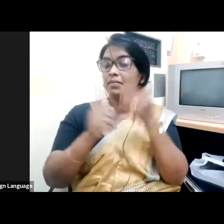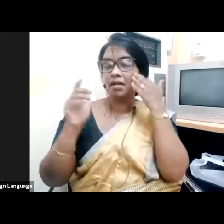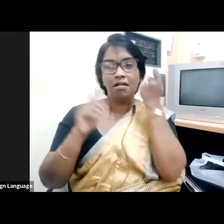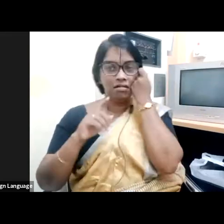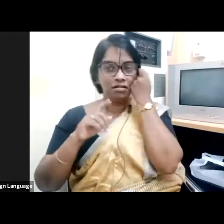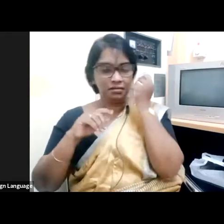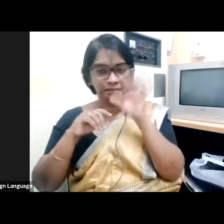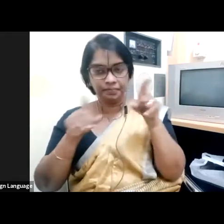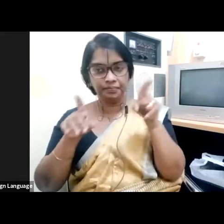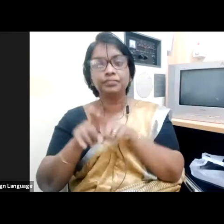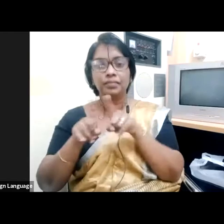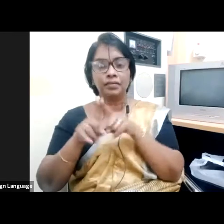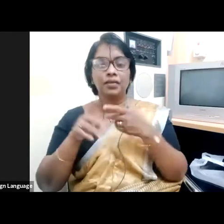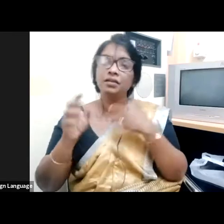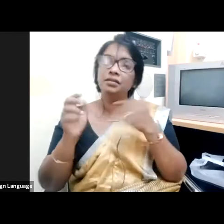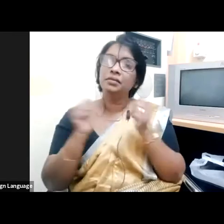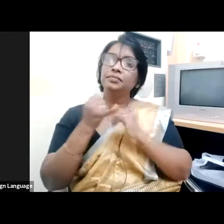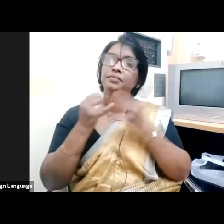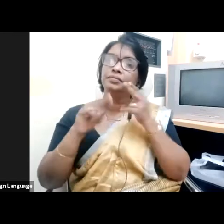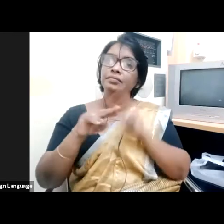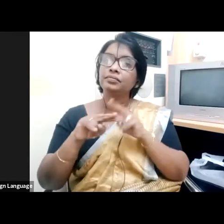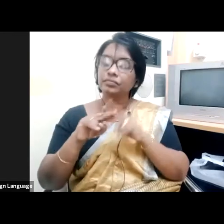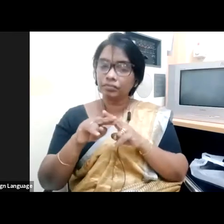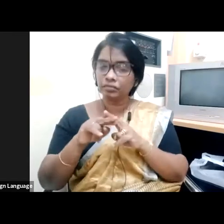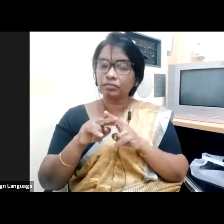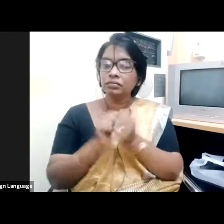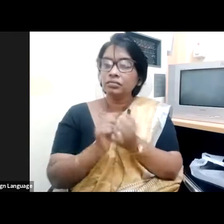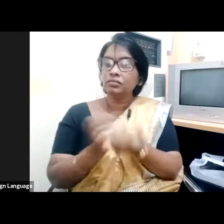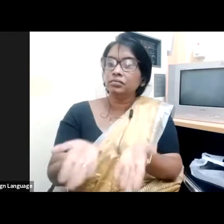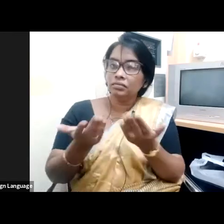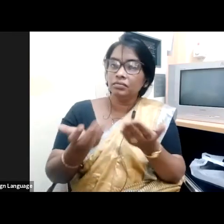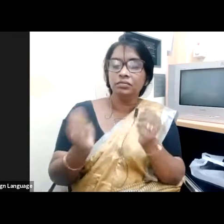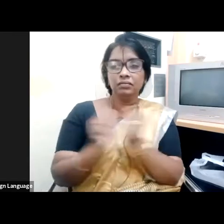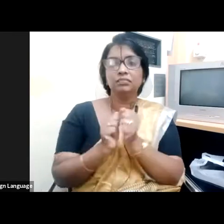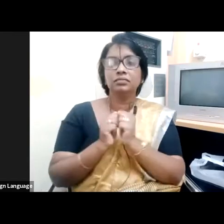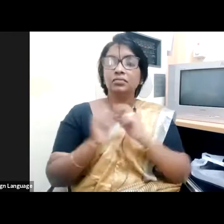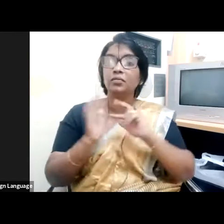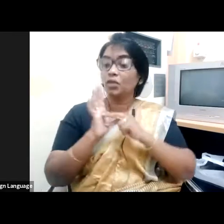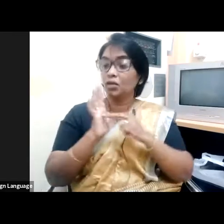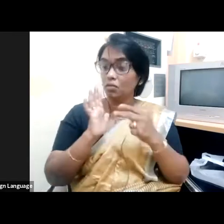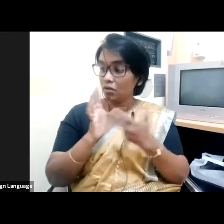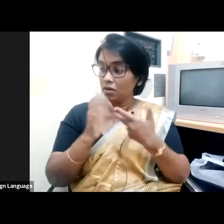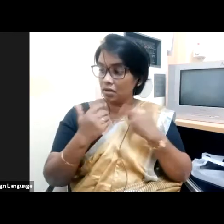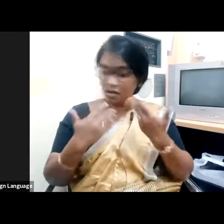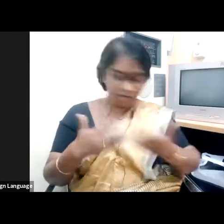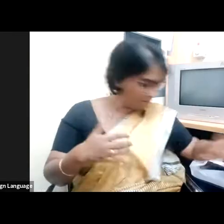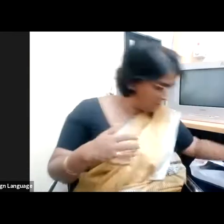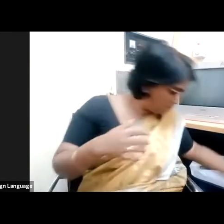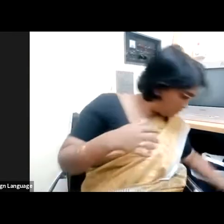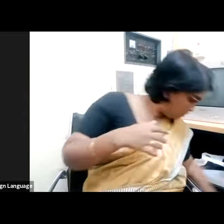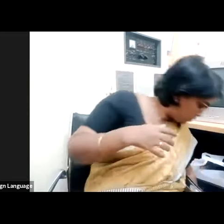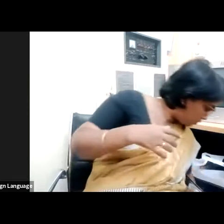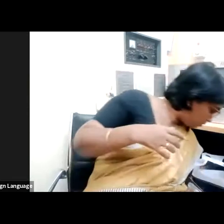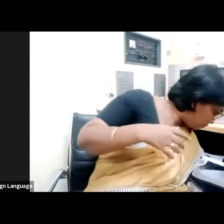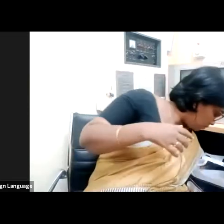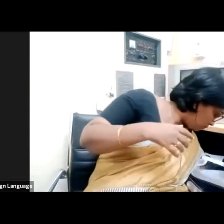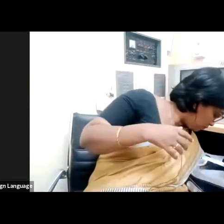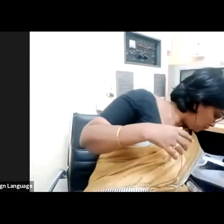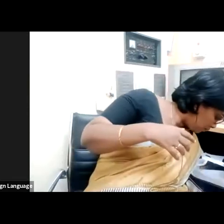on projects that champion either environment or any other CSR